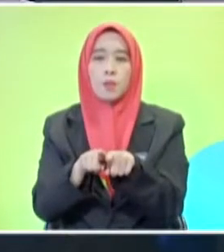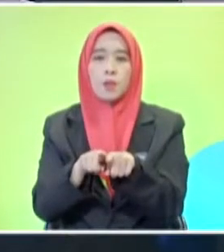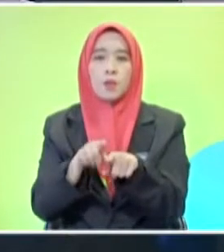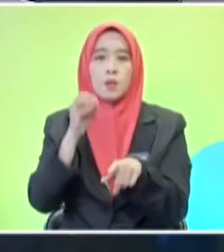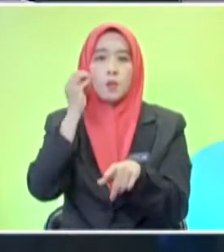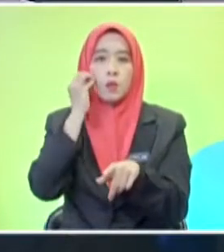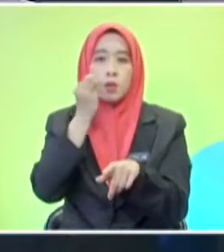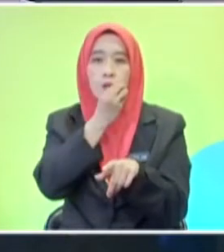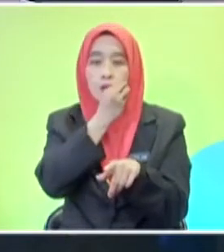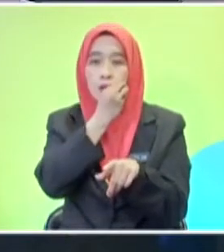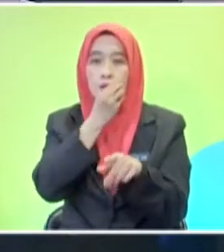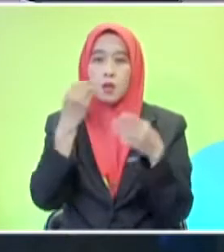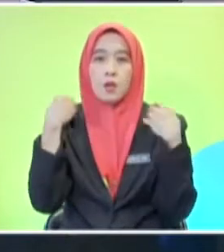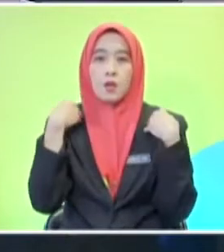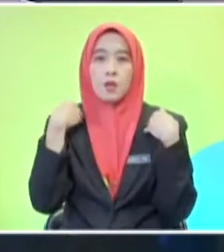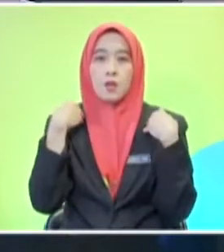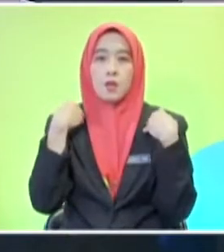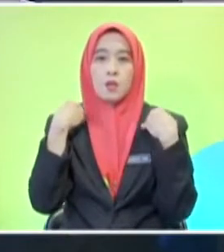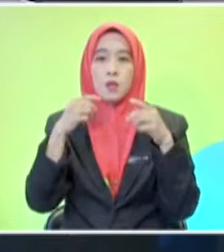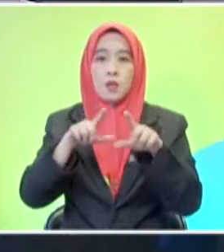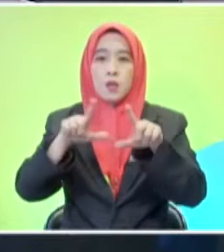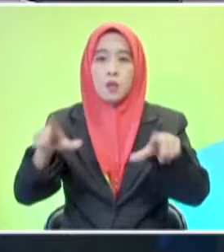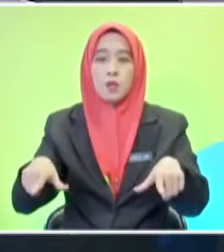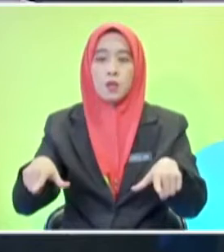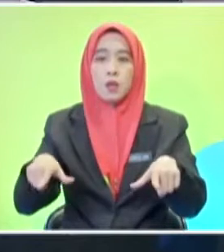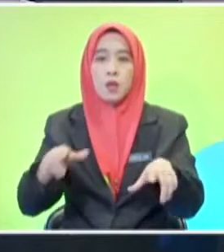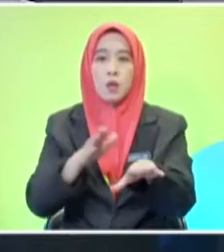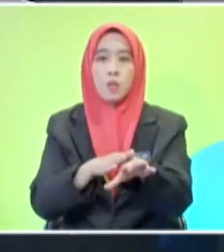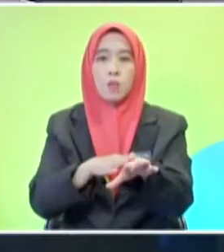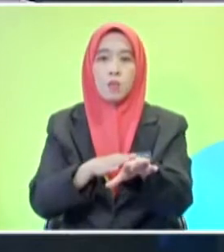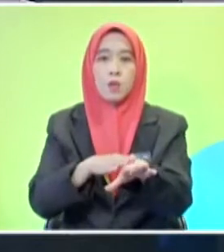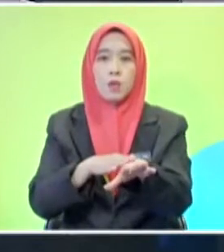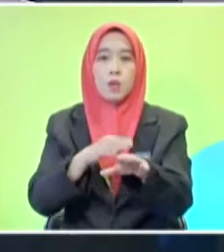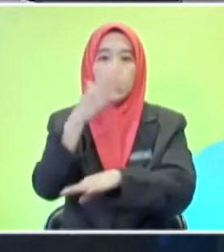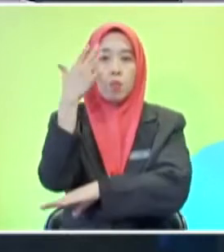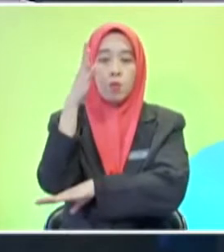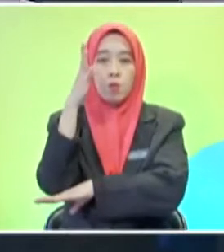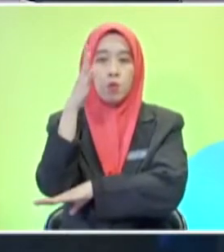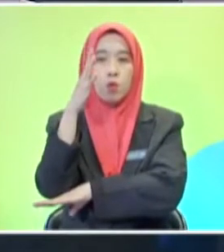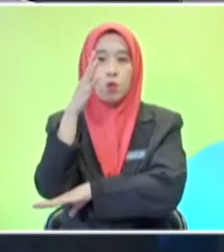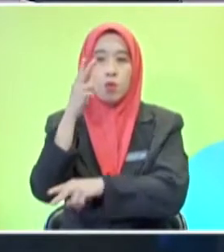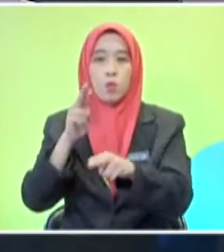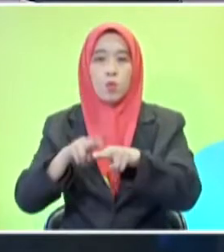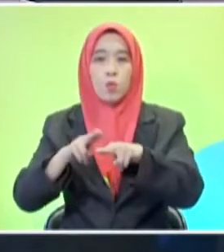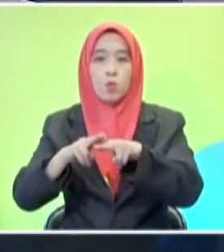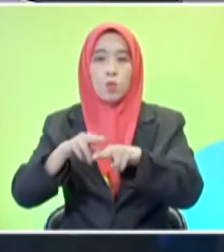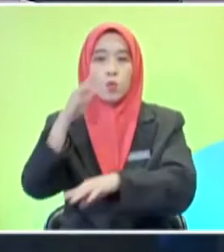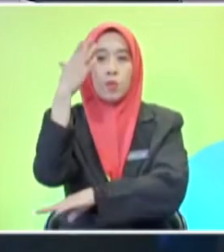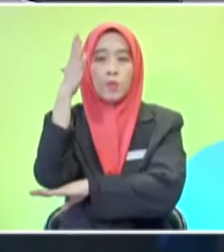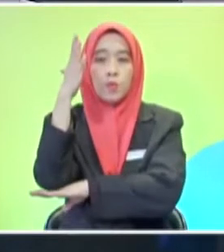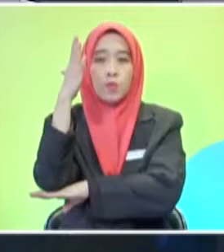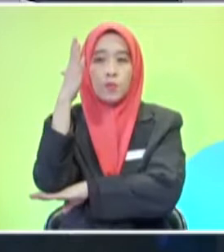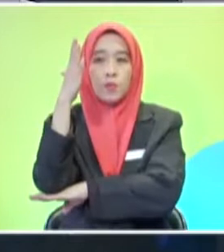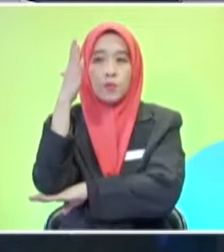is usually situated at the trunk of some of the trees. So why does it get attached to this type of